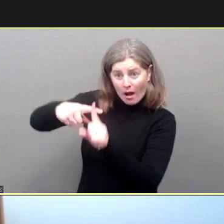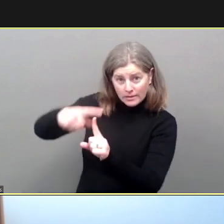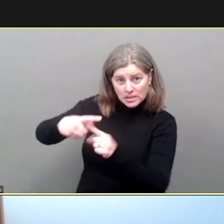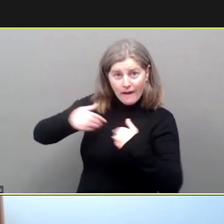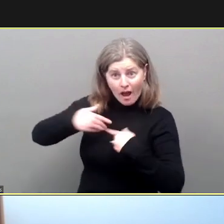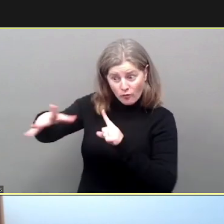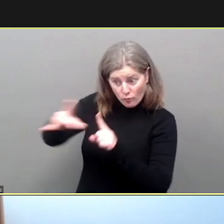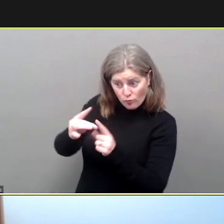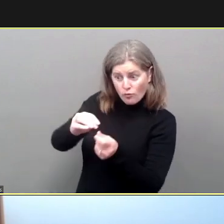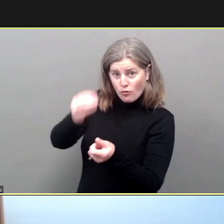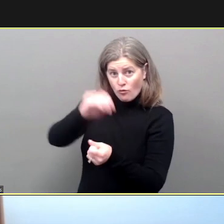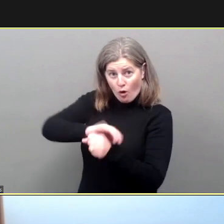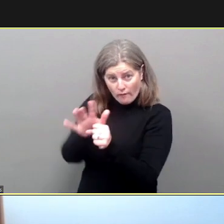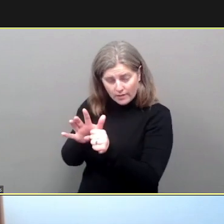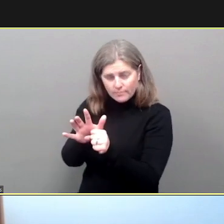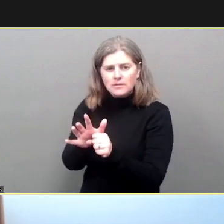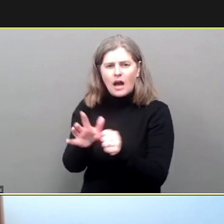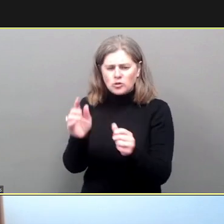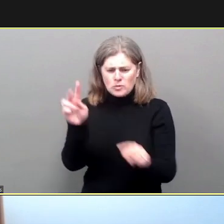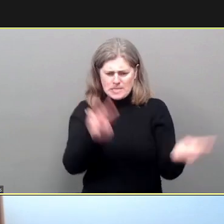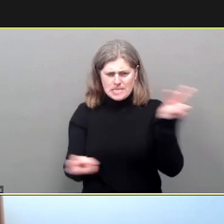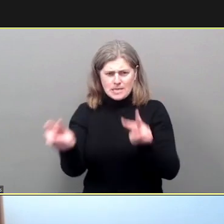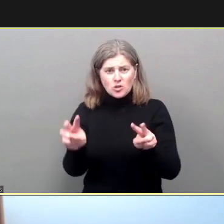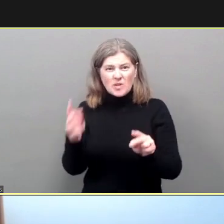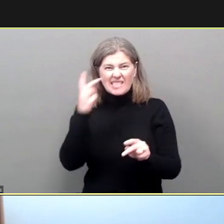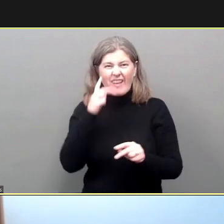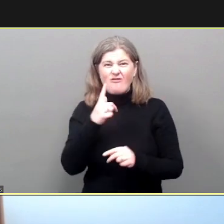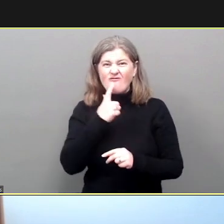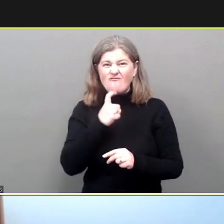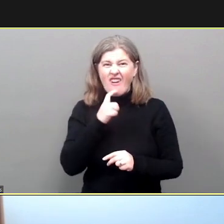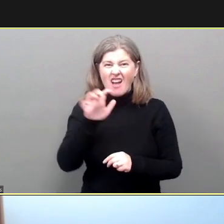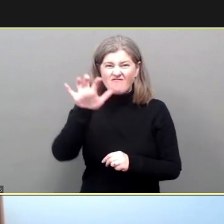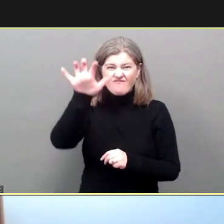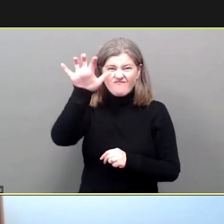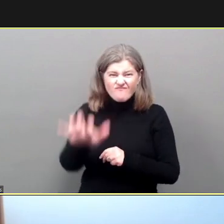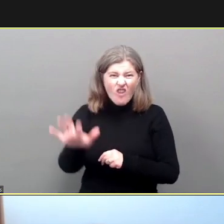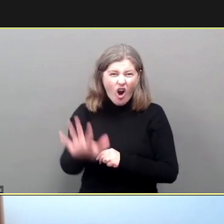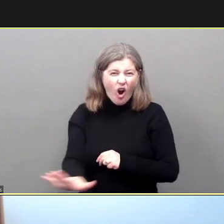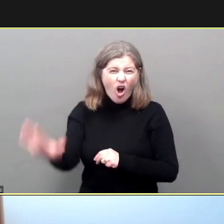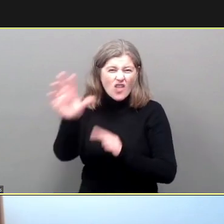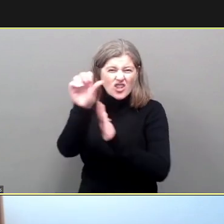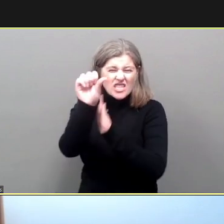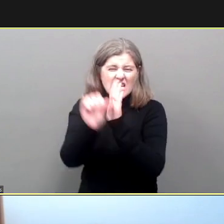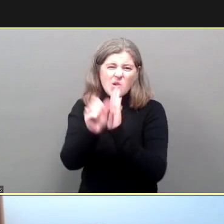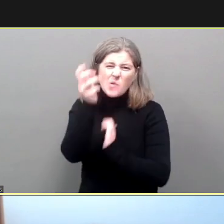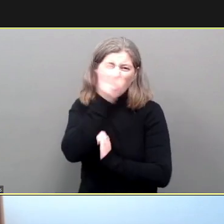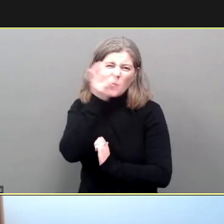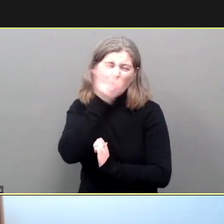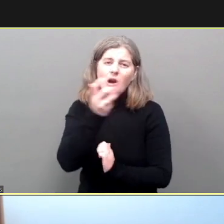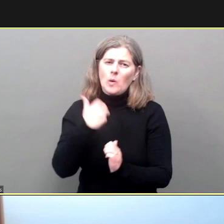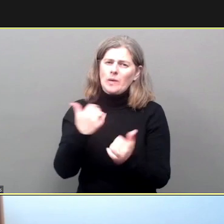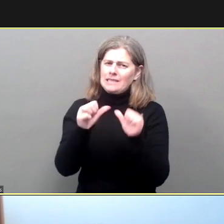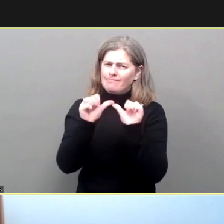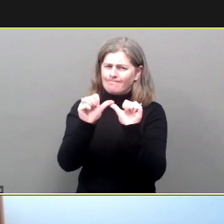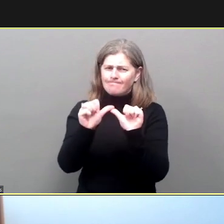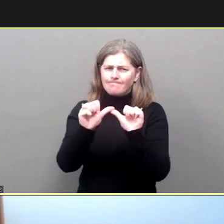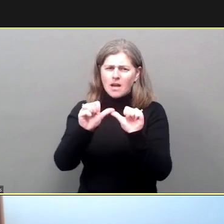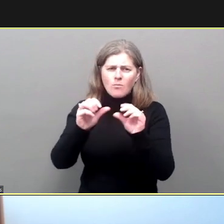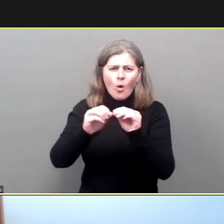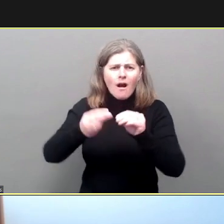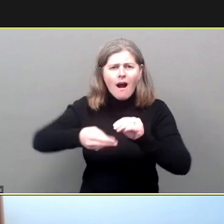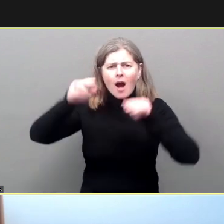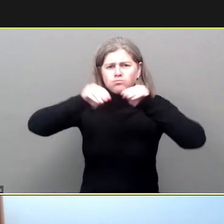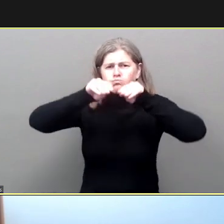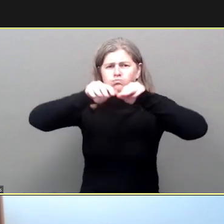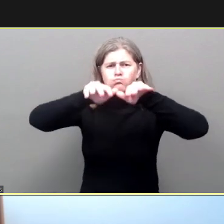take-home message here, which is depicted by the red color across the state, is we continue to see high levels of community